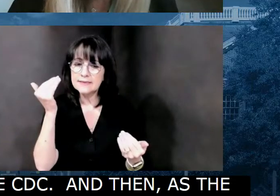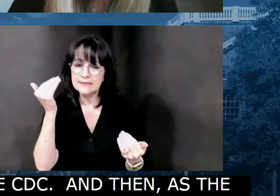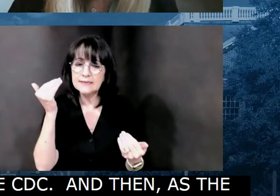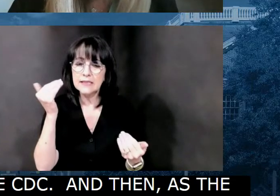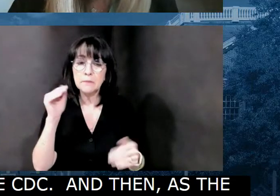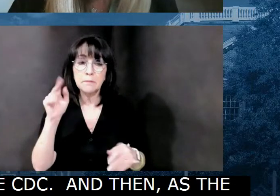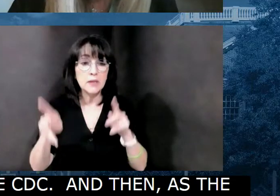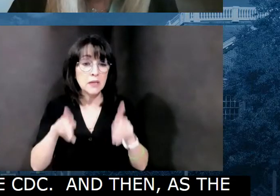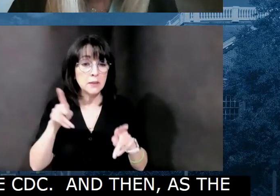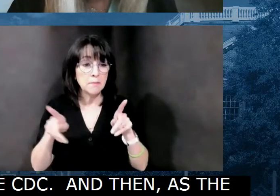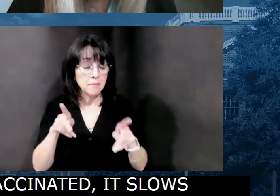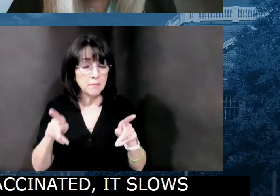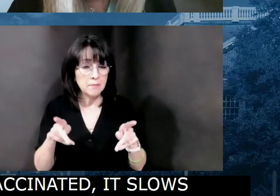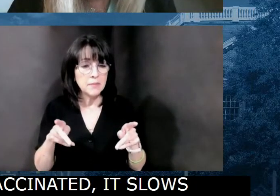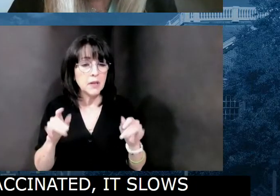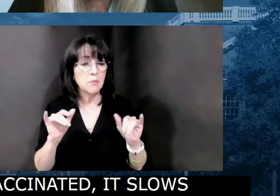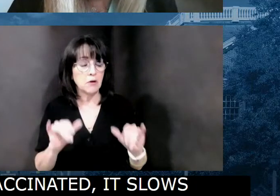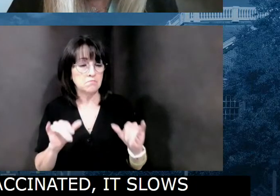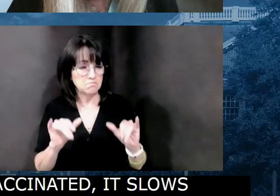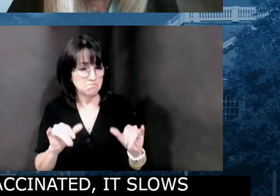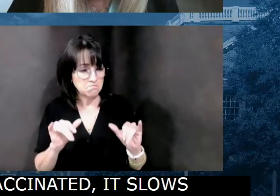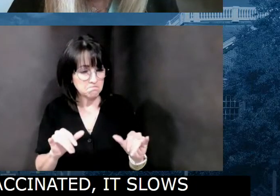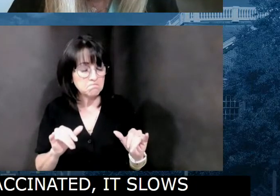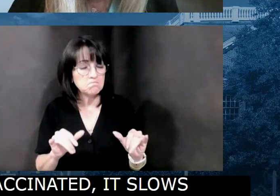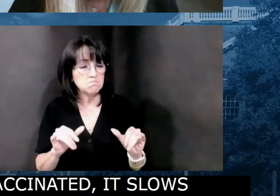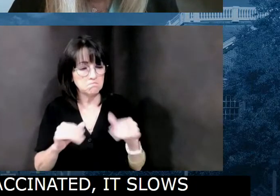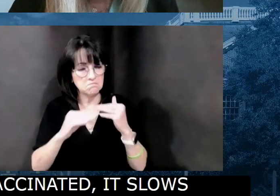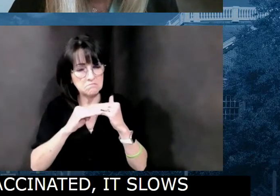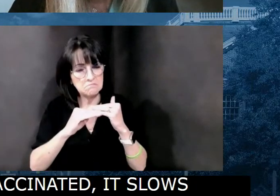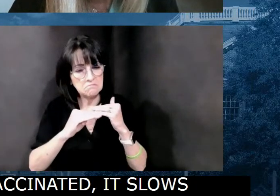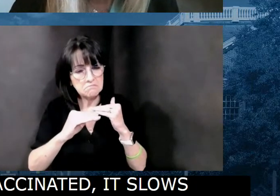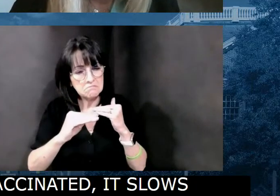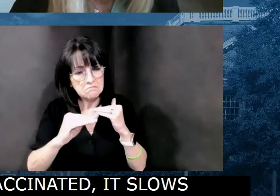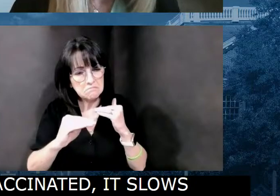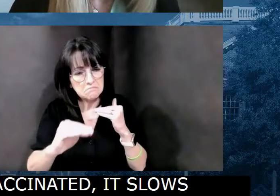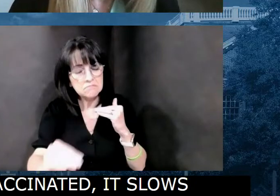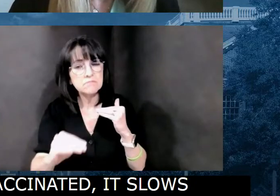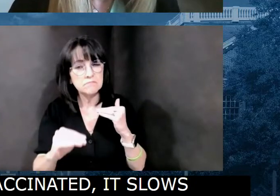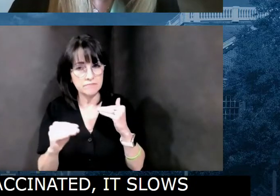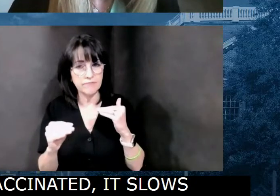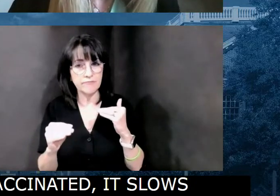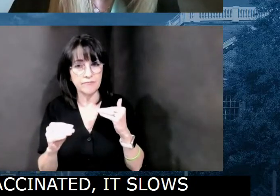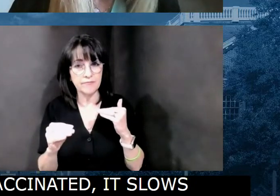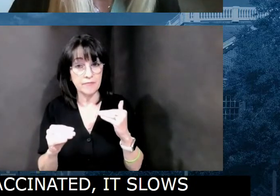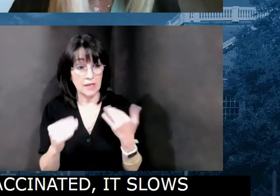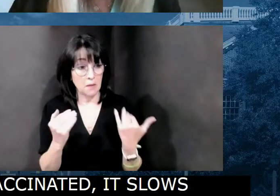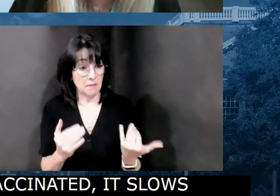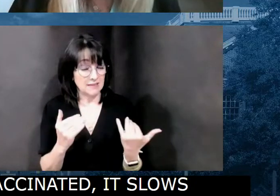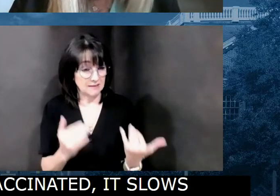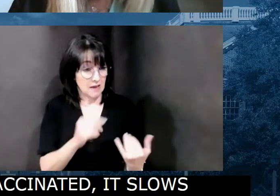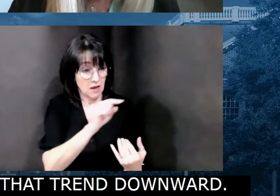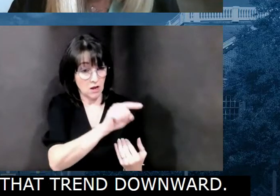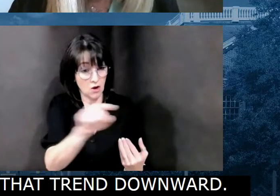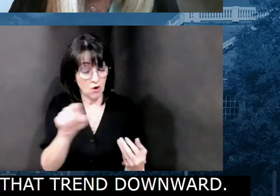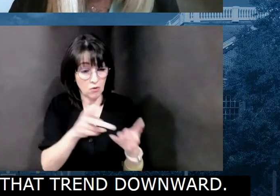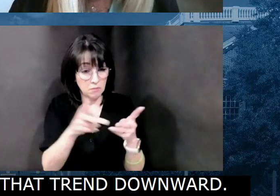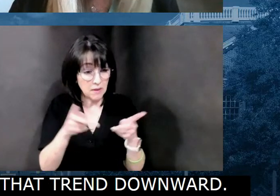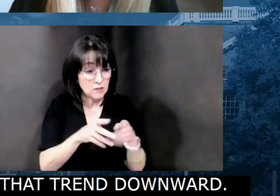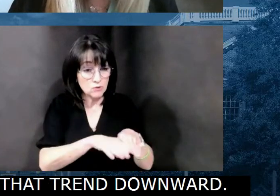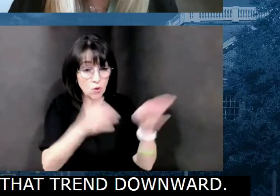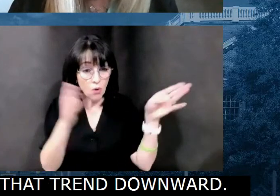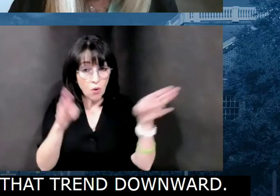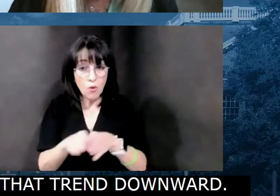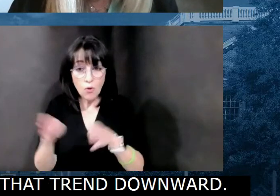other things that are happening, including the opening, but also